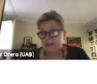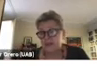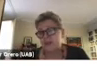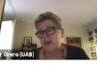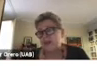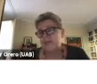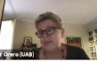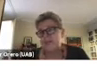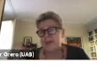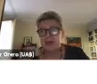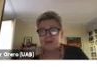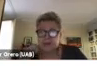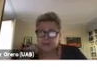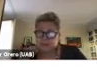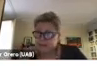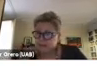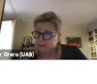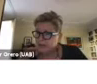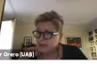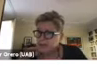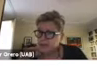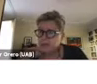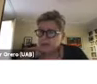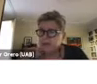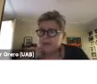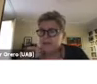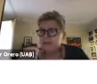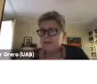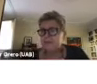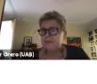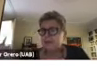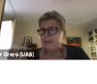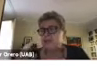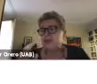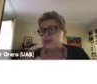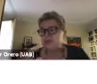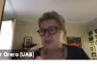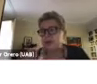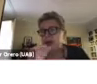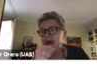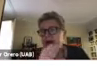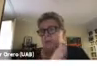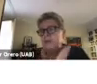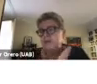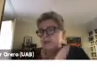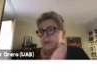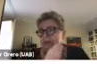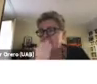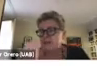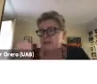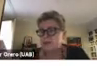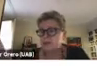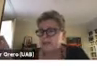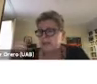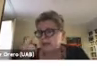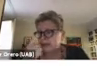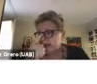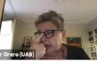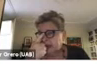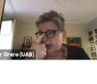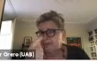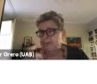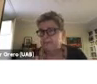any industry. For example, something that we're doing is, I showed you how we're doing the